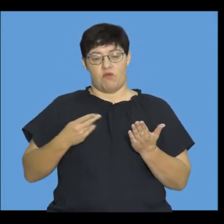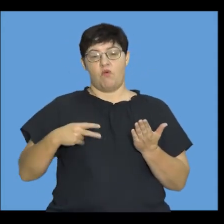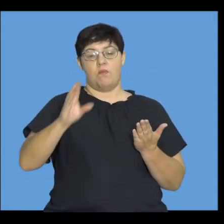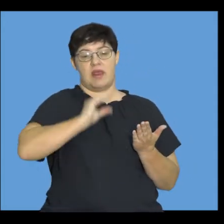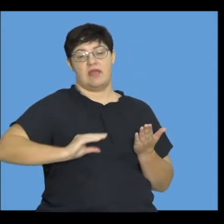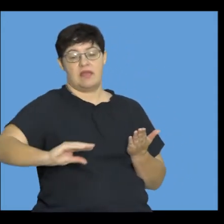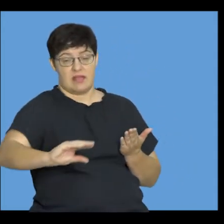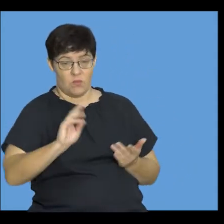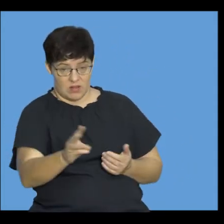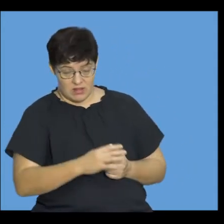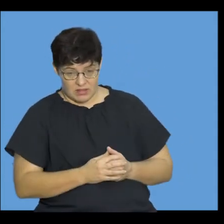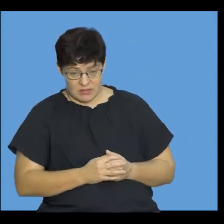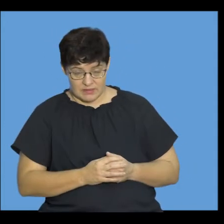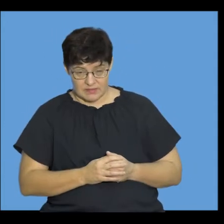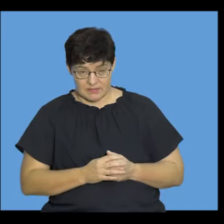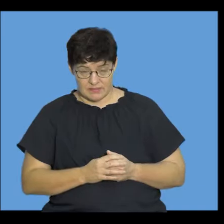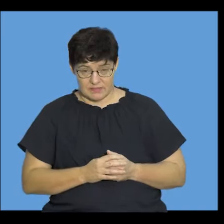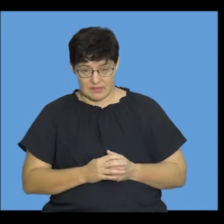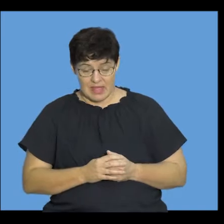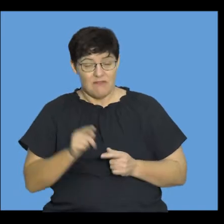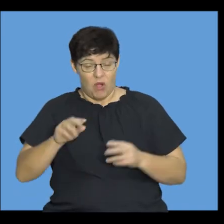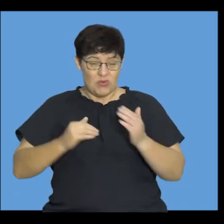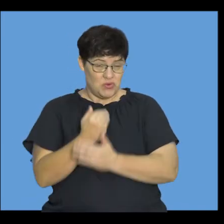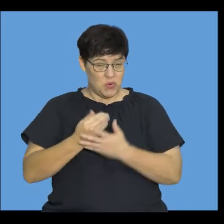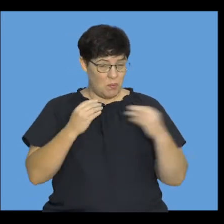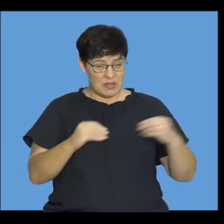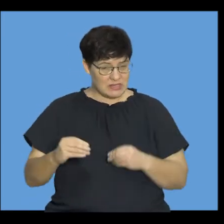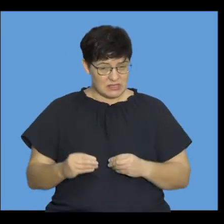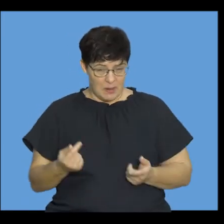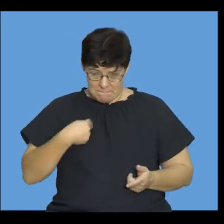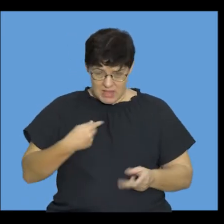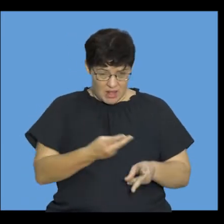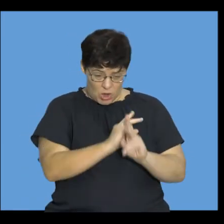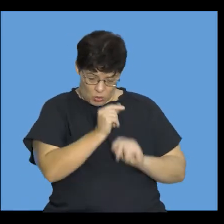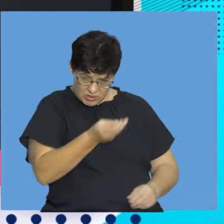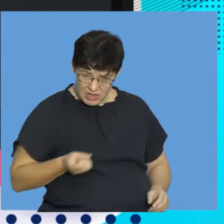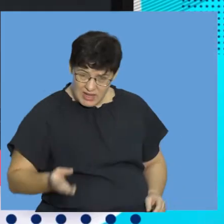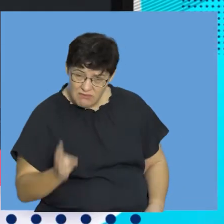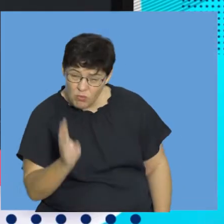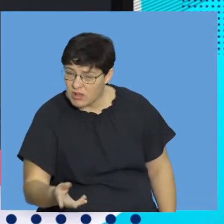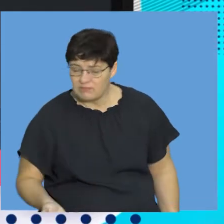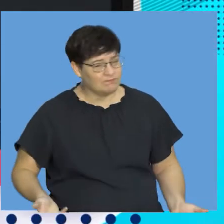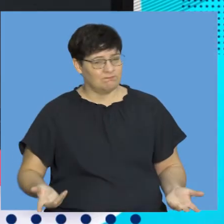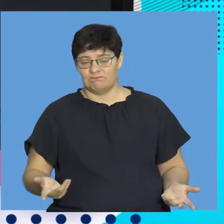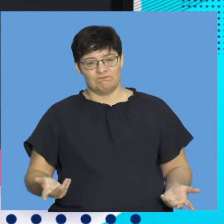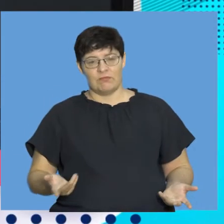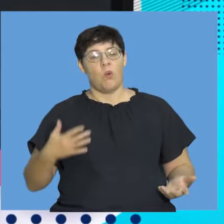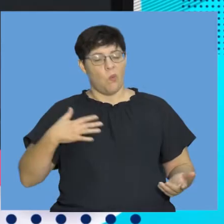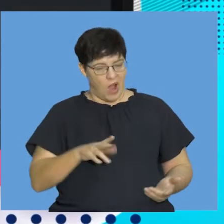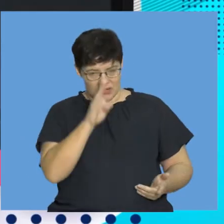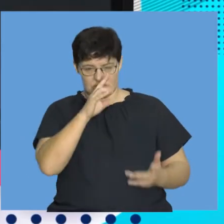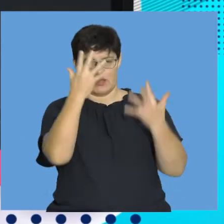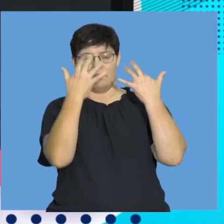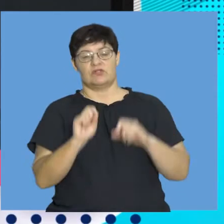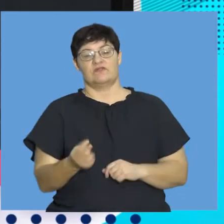plan, particularly if you're a new business. So if you're going for a loan or you're going to buy goods on credit,